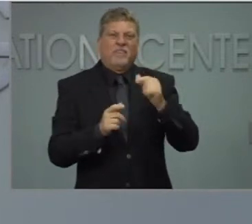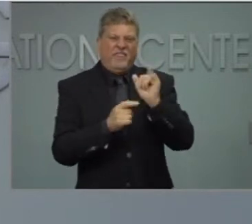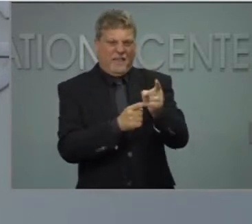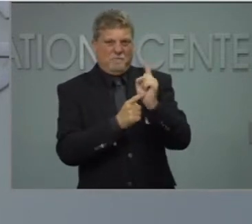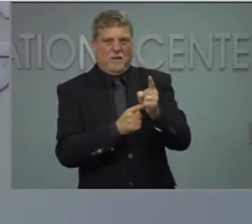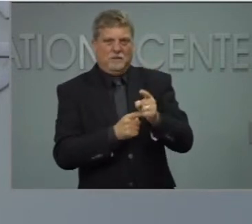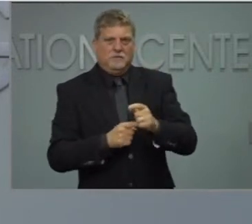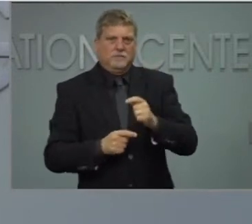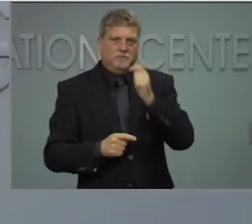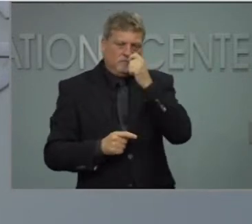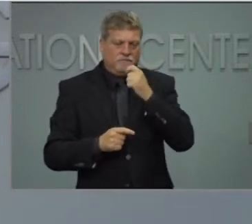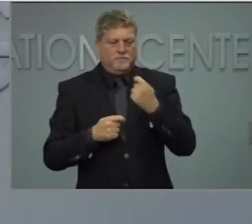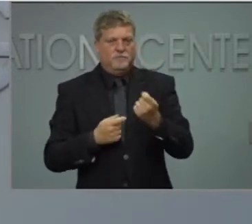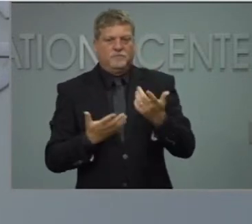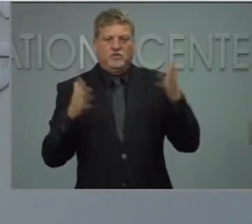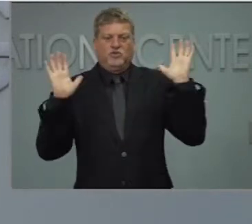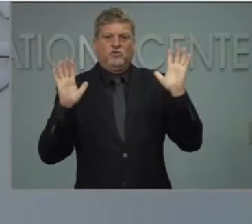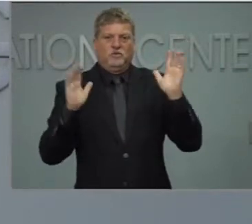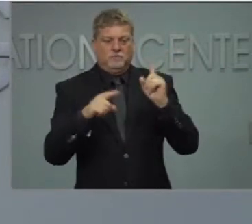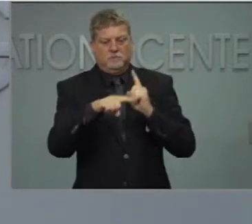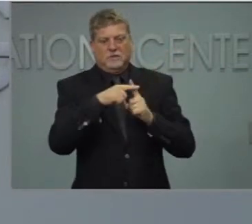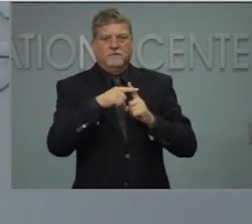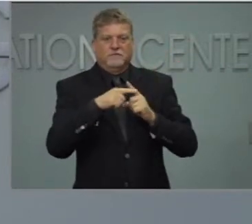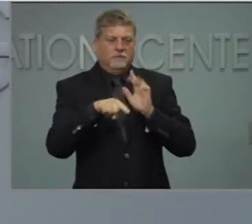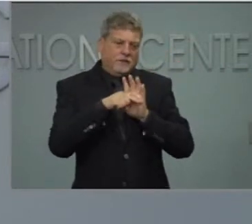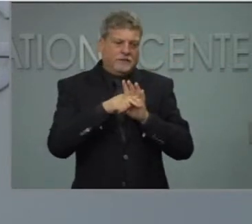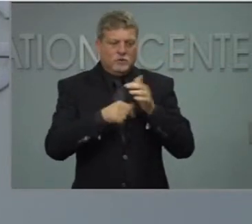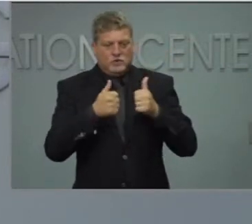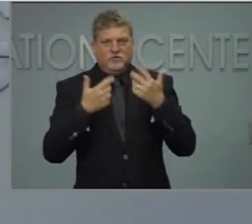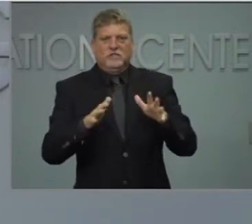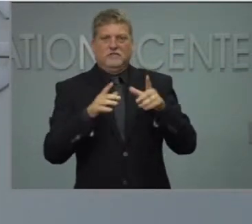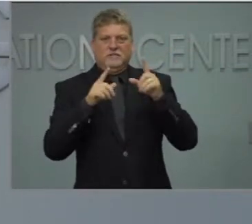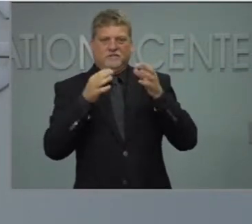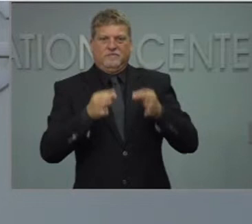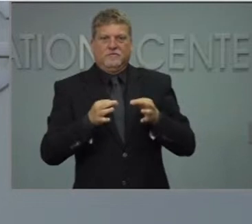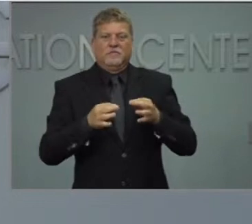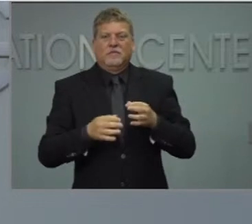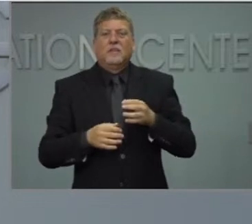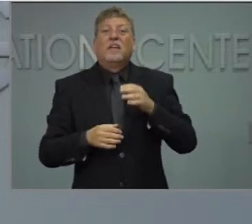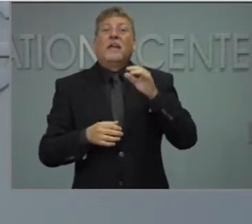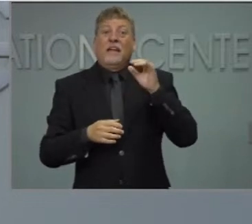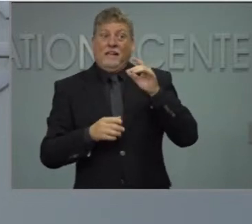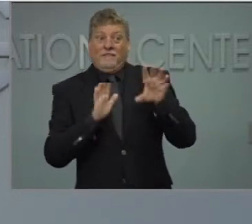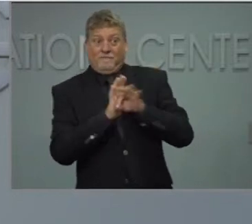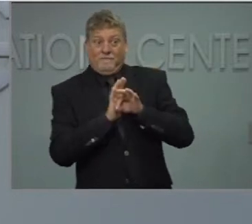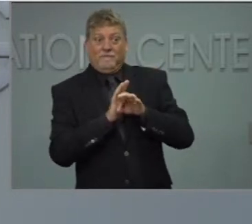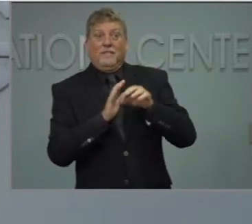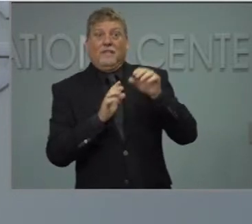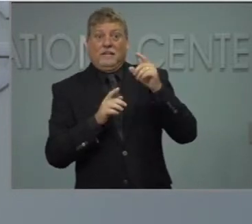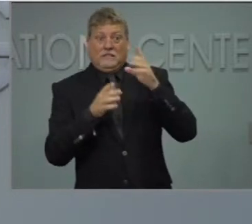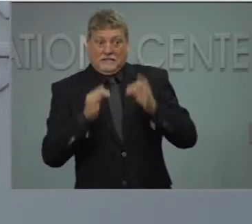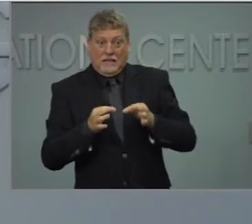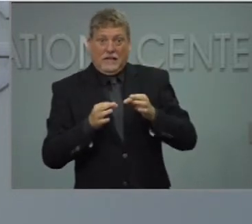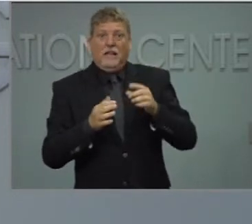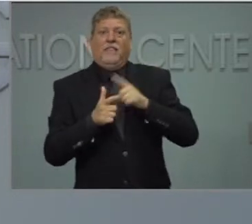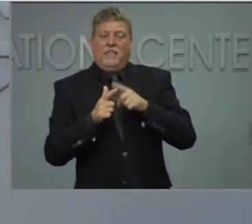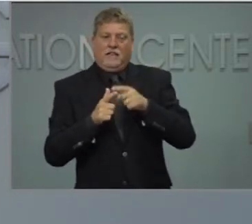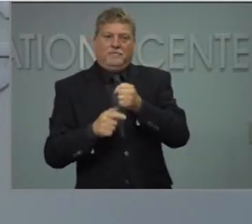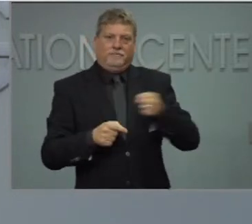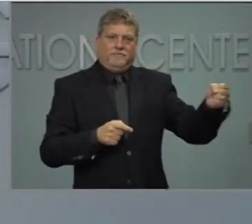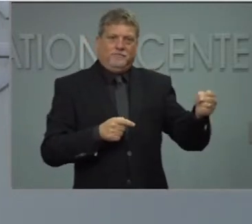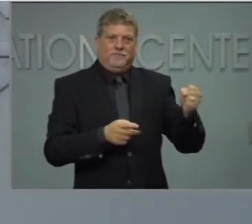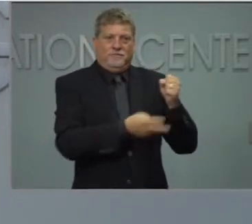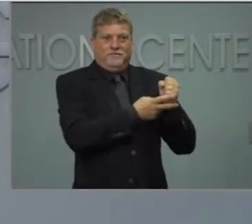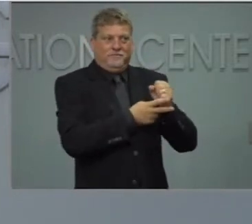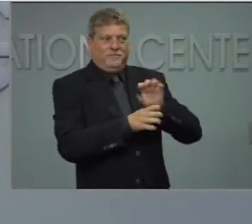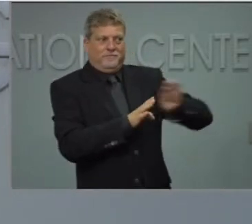if that student is positive or not, but also helps in terms of quarantining and other kinds of protocols that need to be put in place. The other